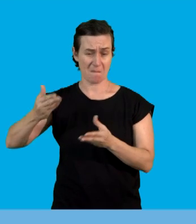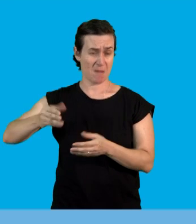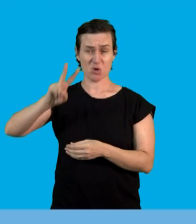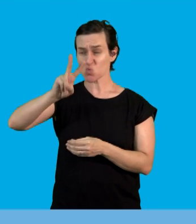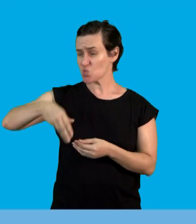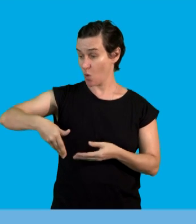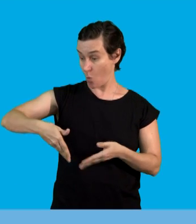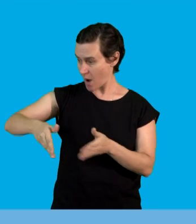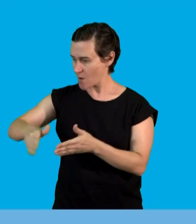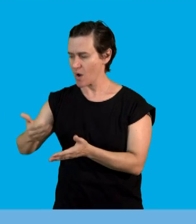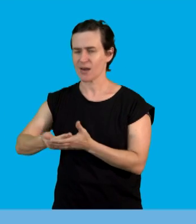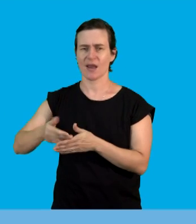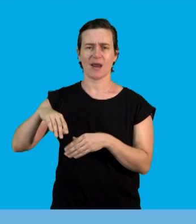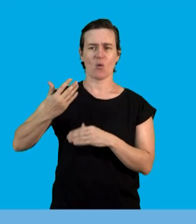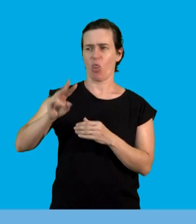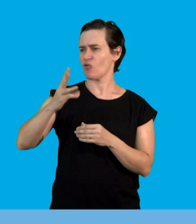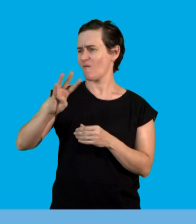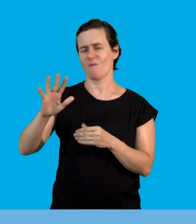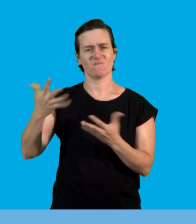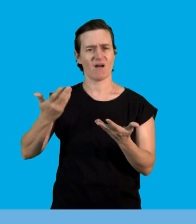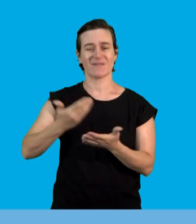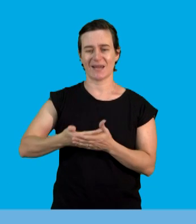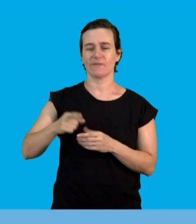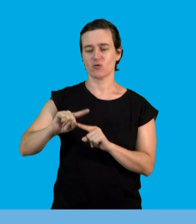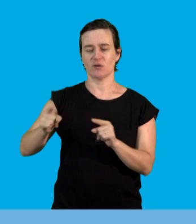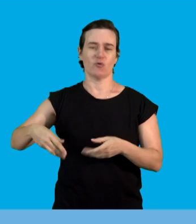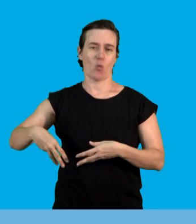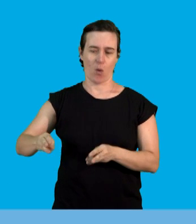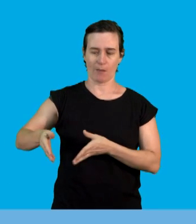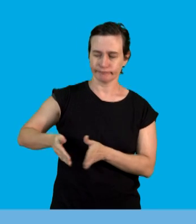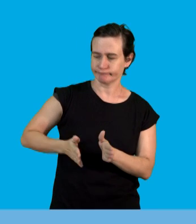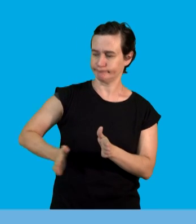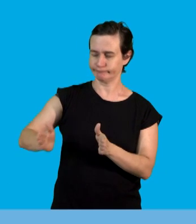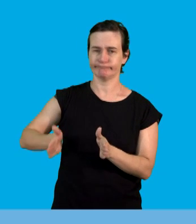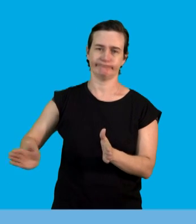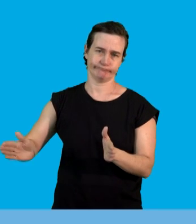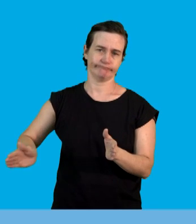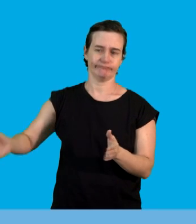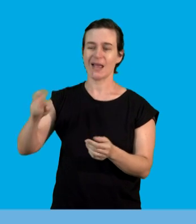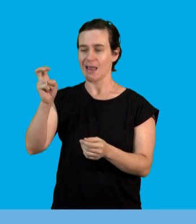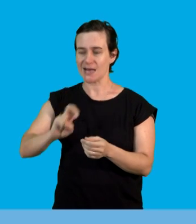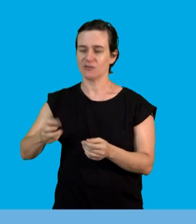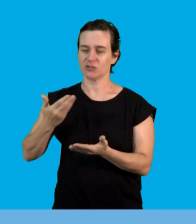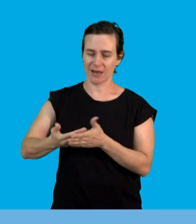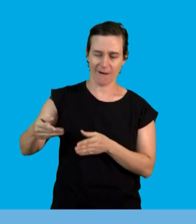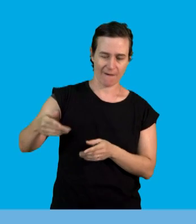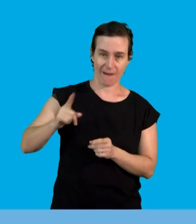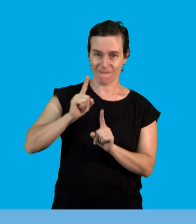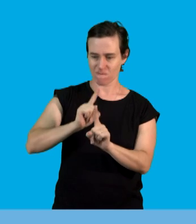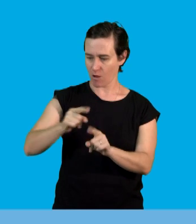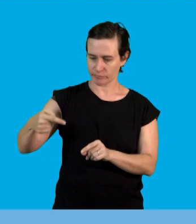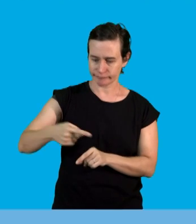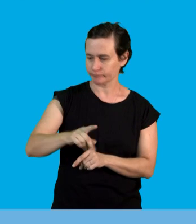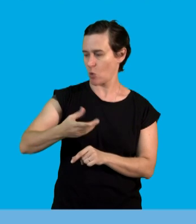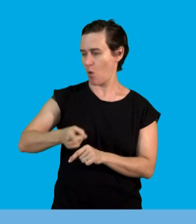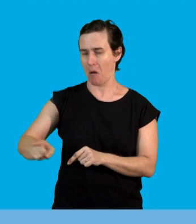two pathways, or there could be three, or even more. So there could be more there's actually more than one pathway for the charge to follow, moving